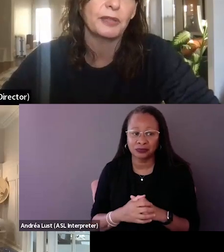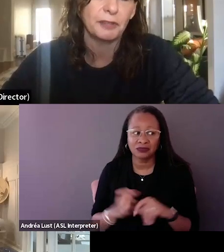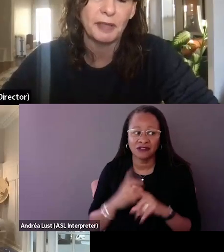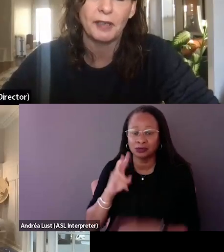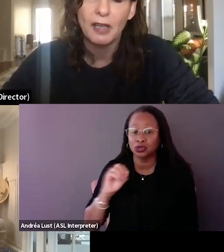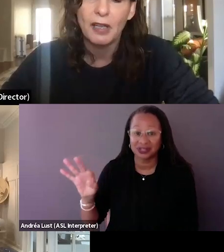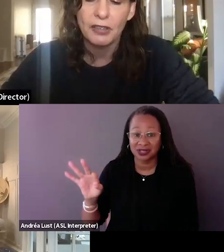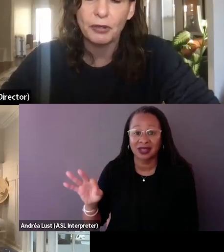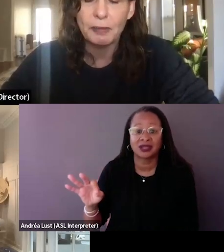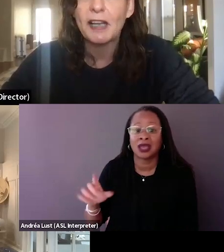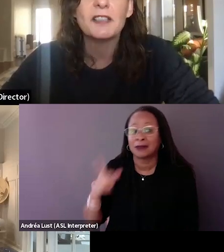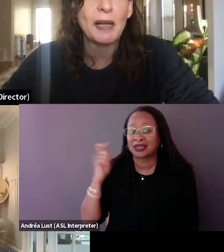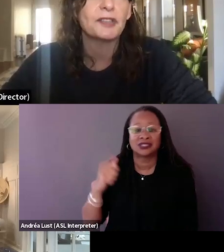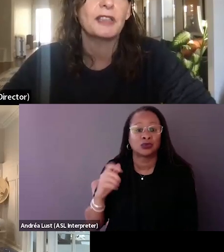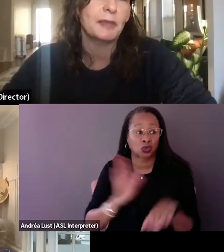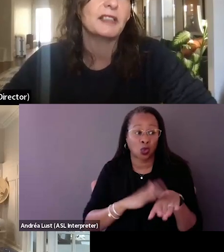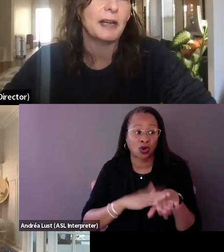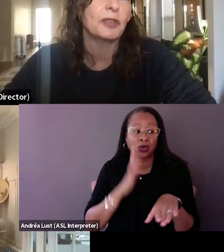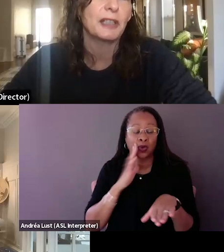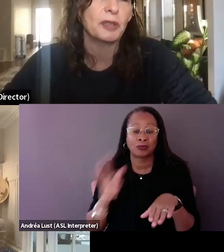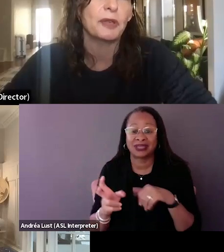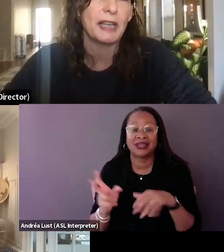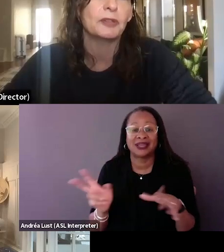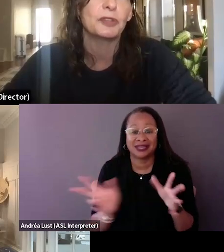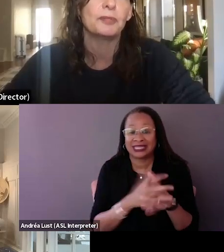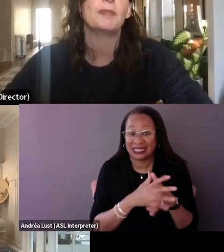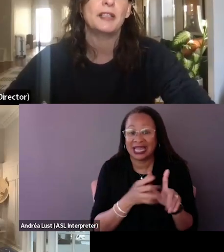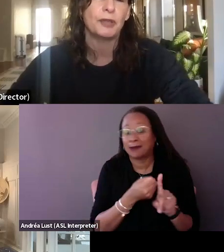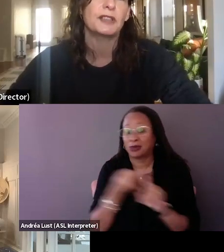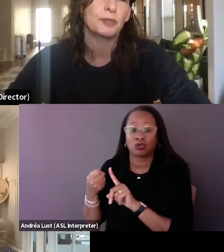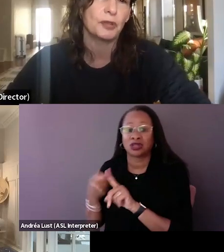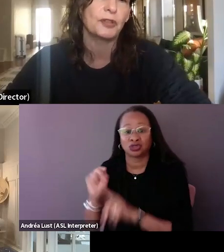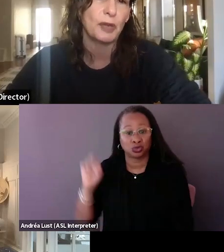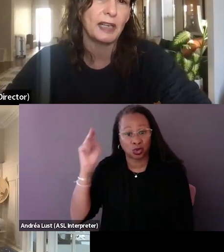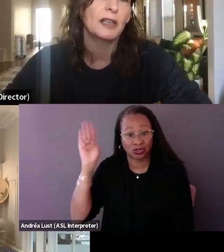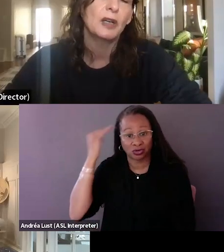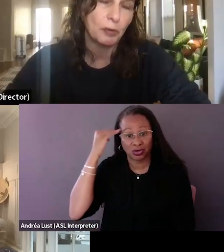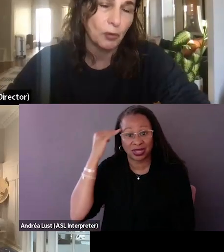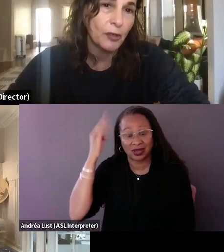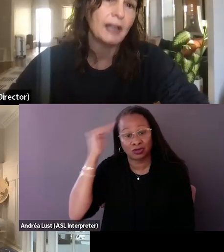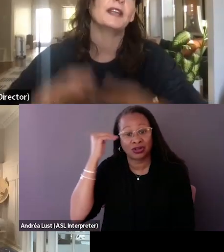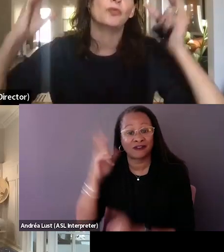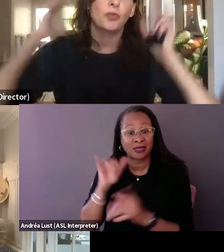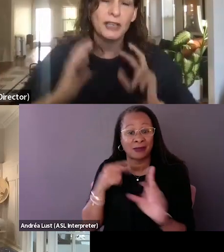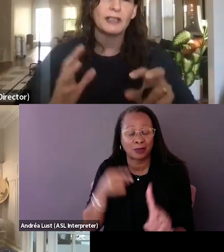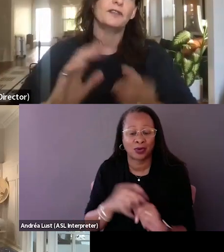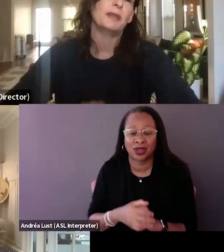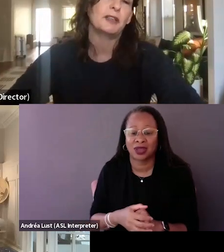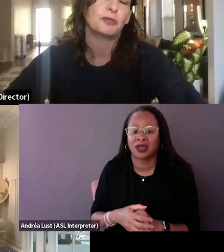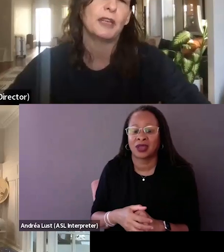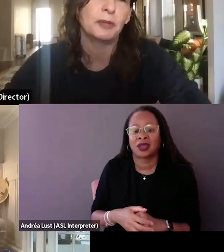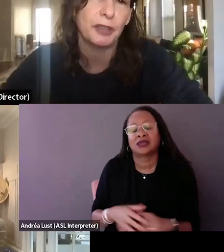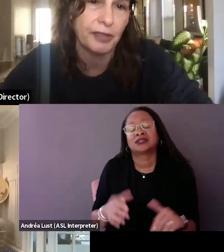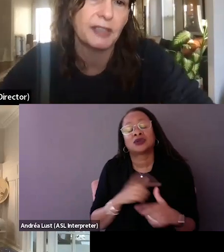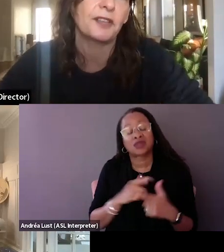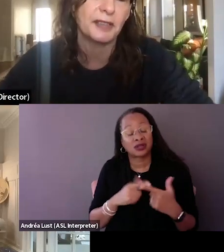into North Korea from there. So it's because of Pastor Kim and his network that we were able to penetrate this world the way we were. And then we as